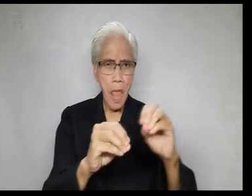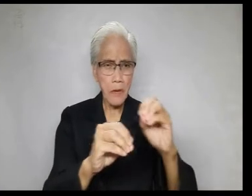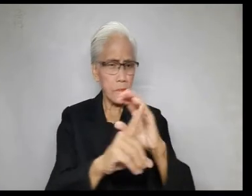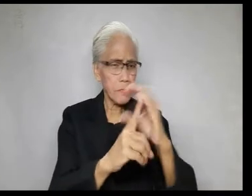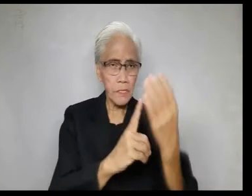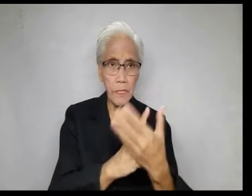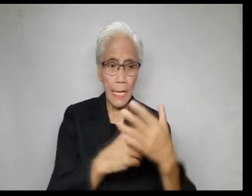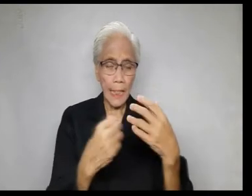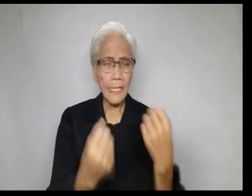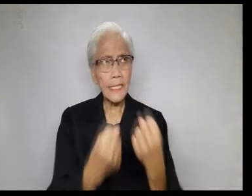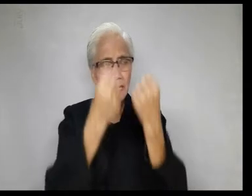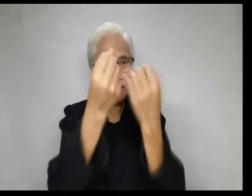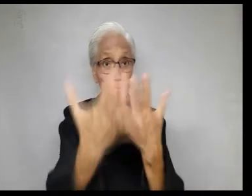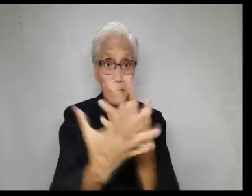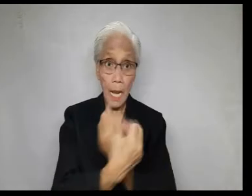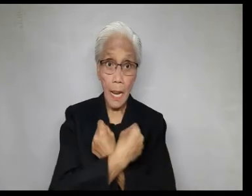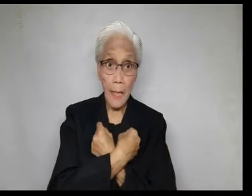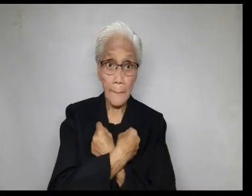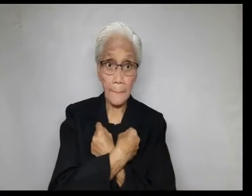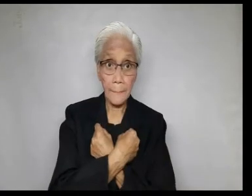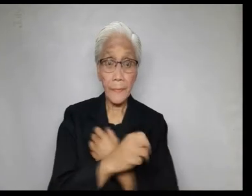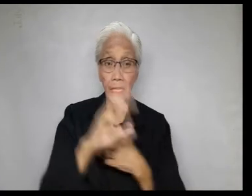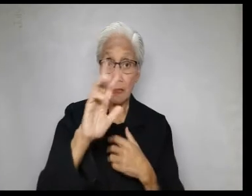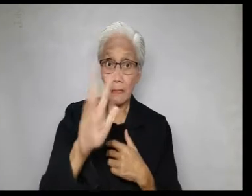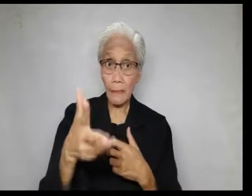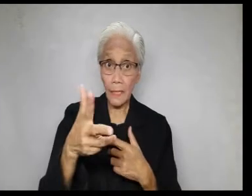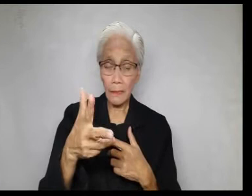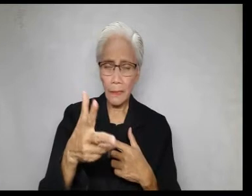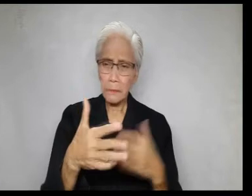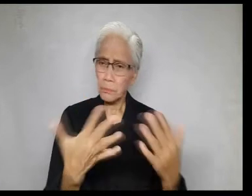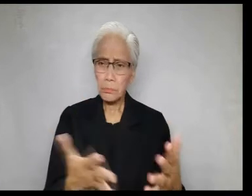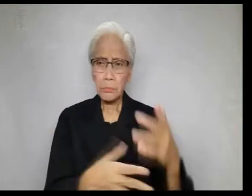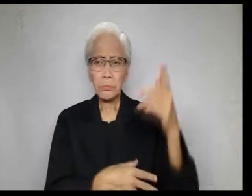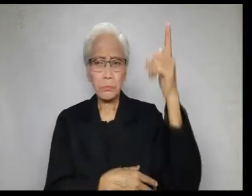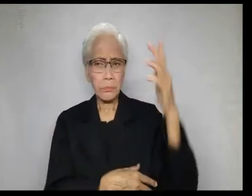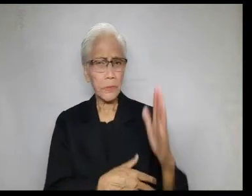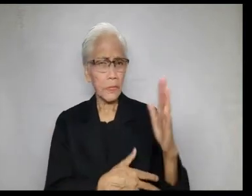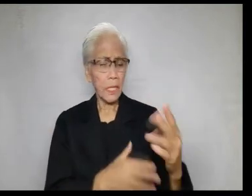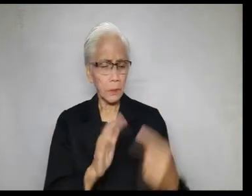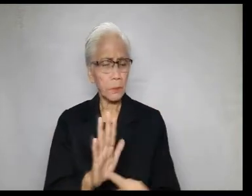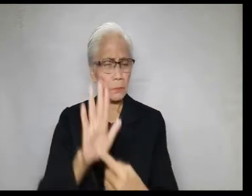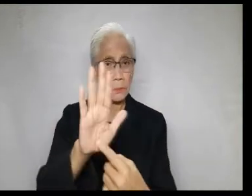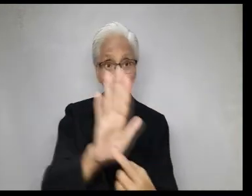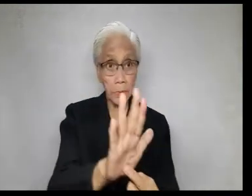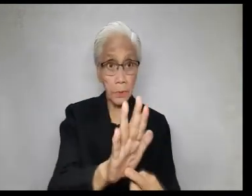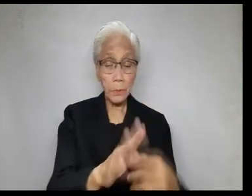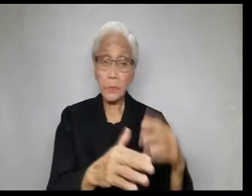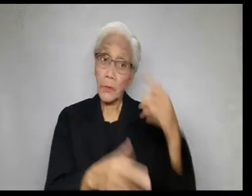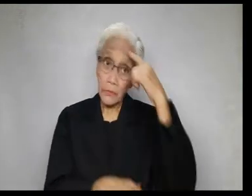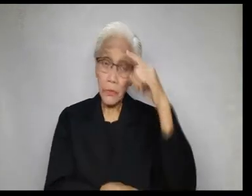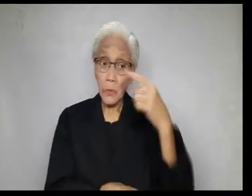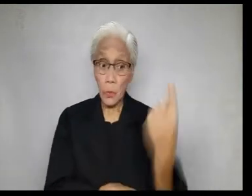pure, unconditional, sacrificial love. And the third lesson is this: one has to